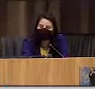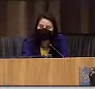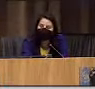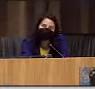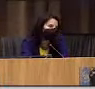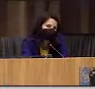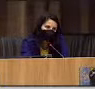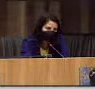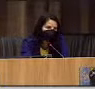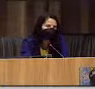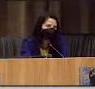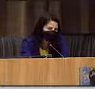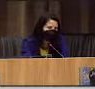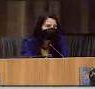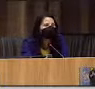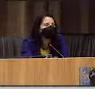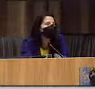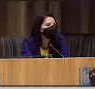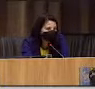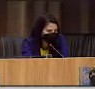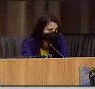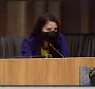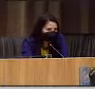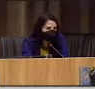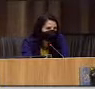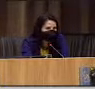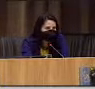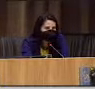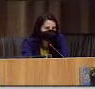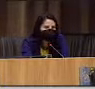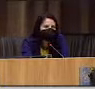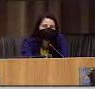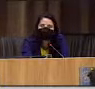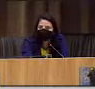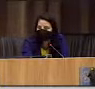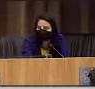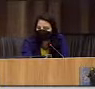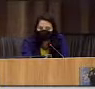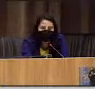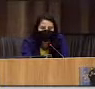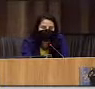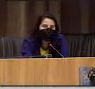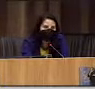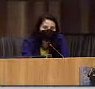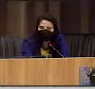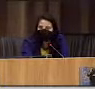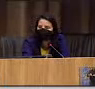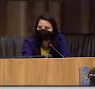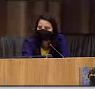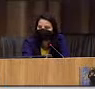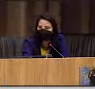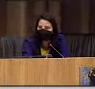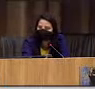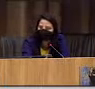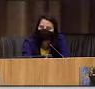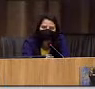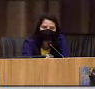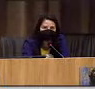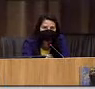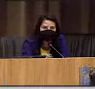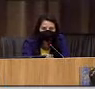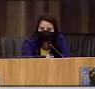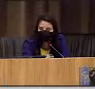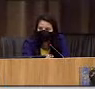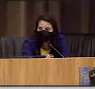consider this as a post-COVID. Or if didn't happen in the first consultation and neither the other ones, it would be considered